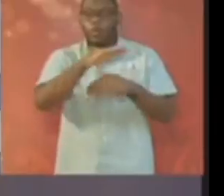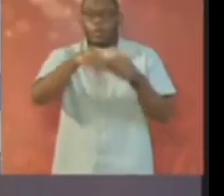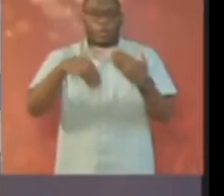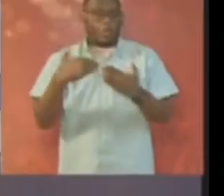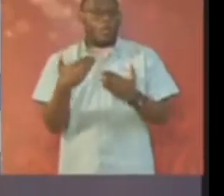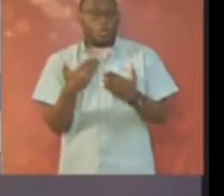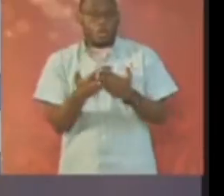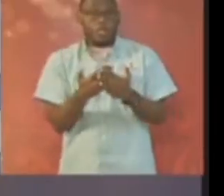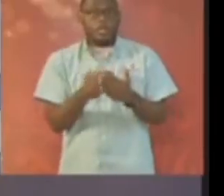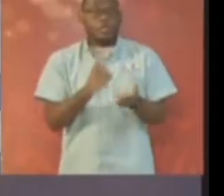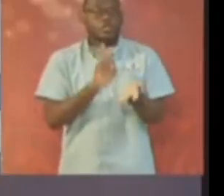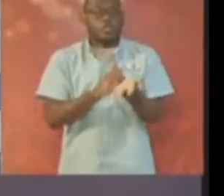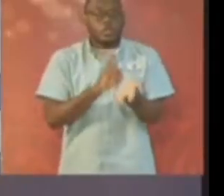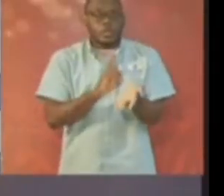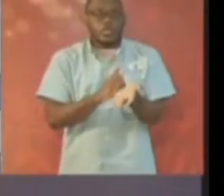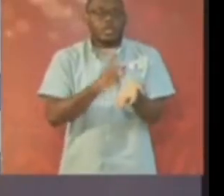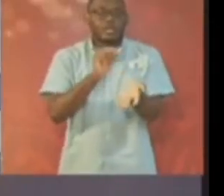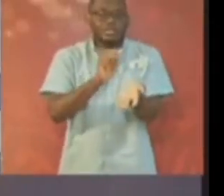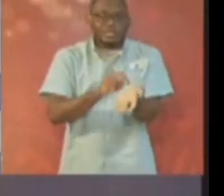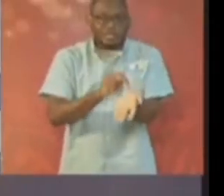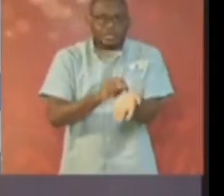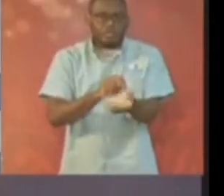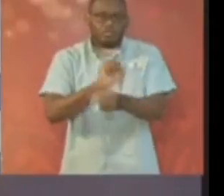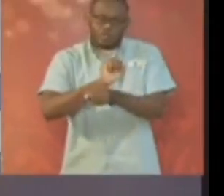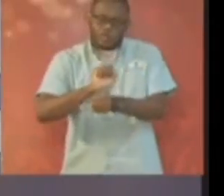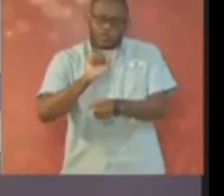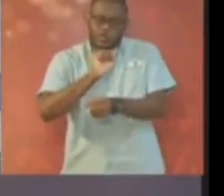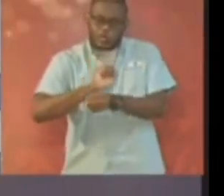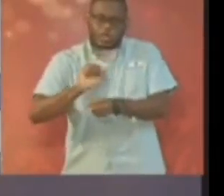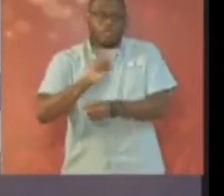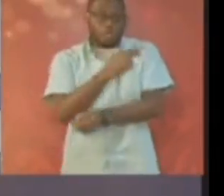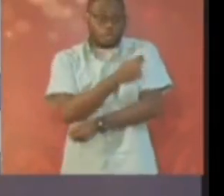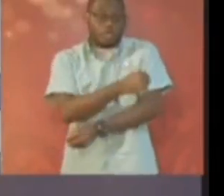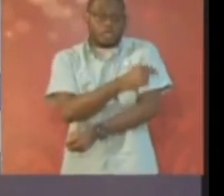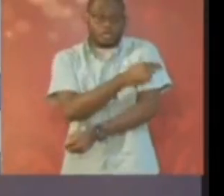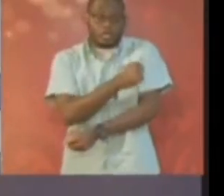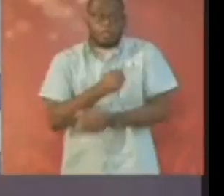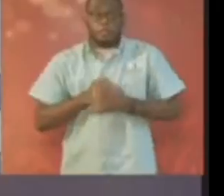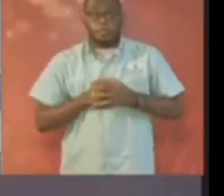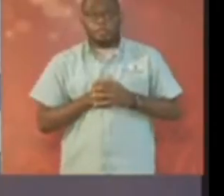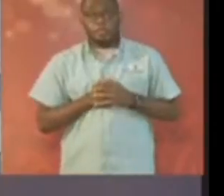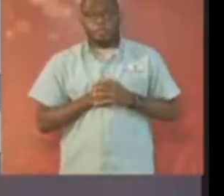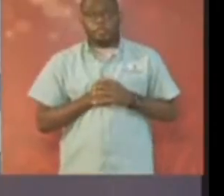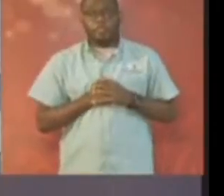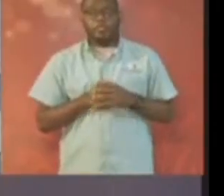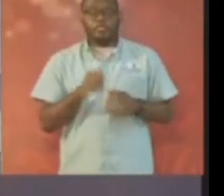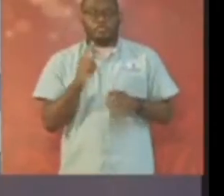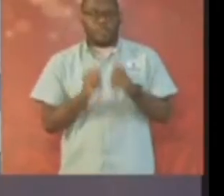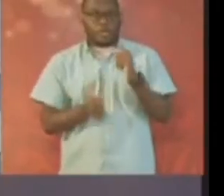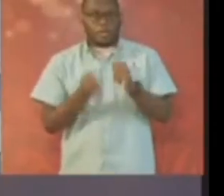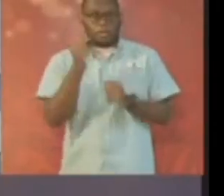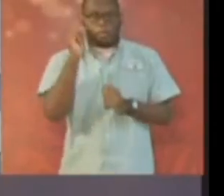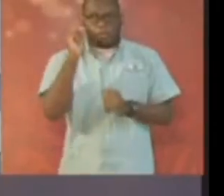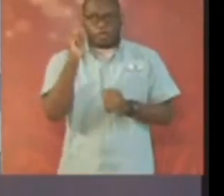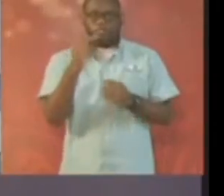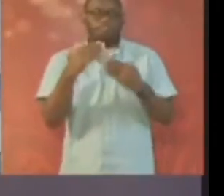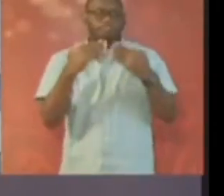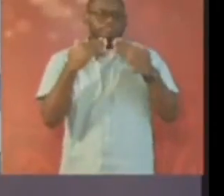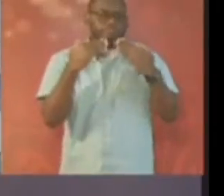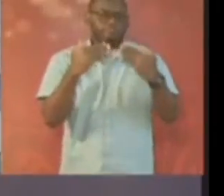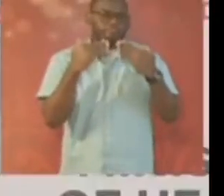healthcare workers at the forefront of our COVID-19 response. Our country says thanks. Thank you for your